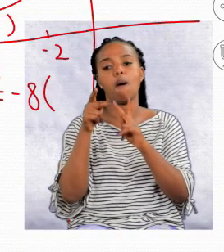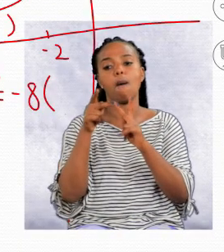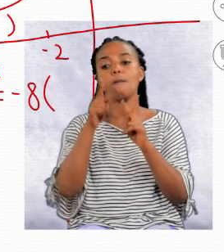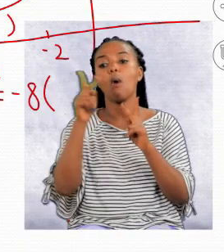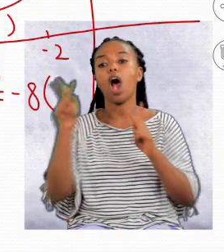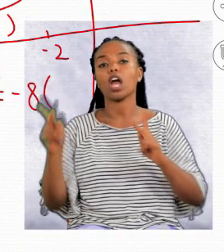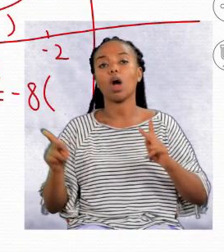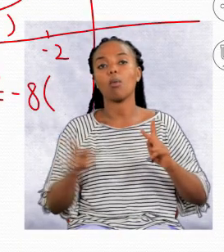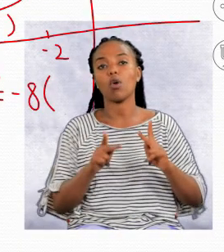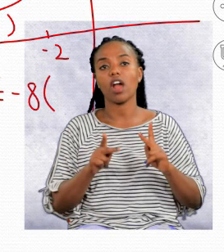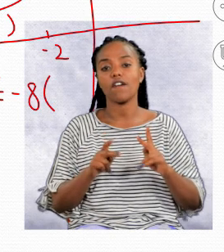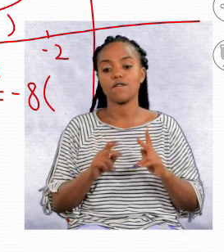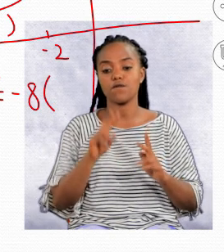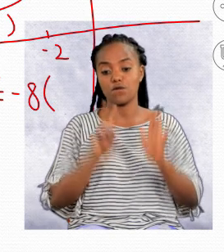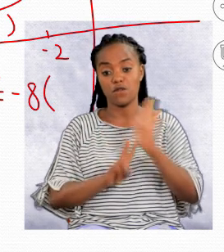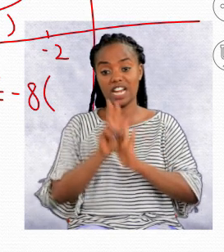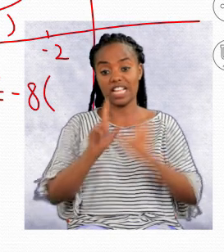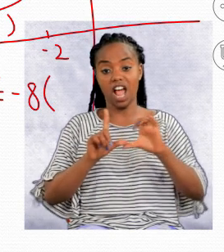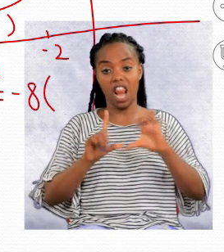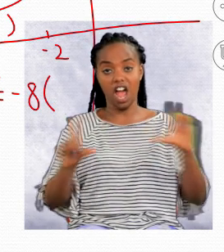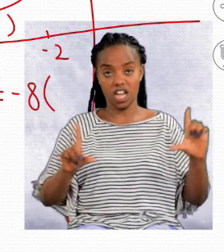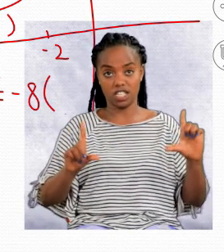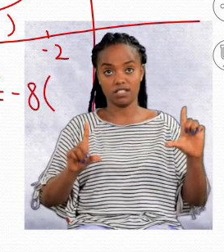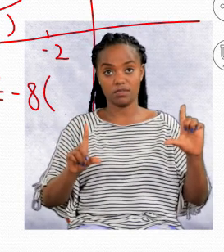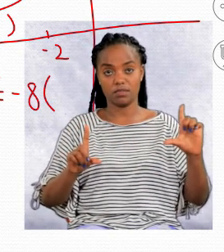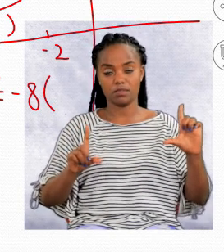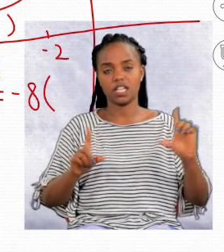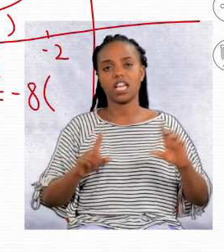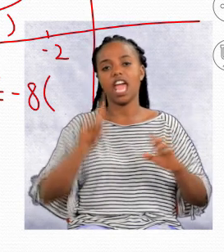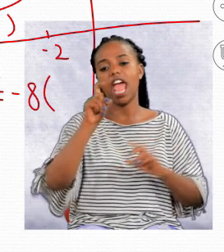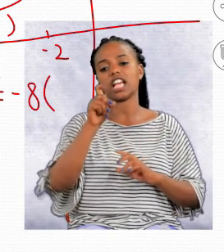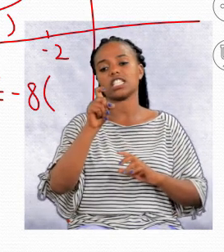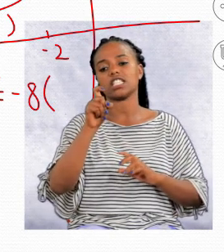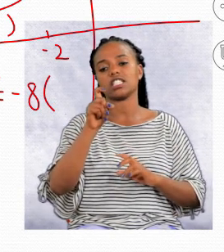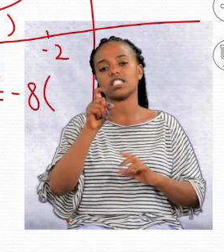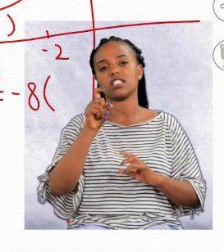it is a vertical line, the x coordinate is